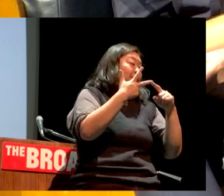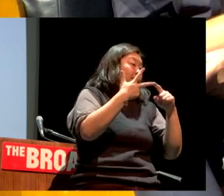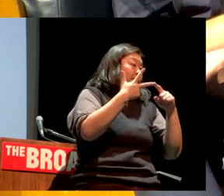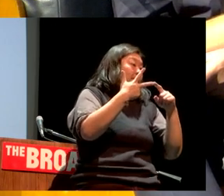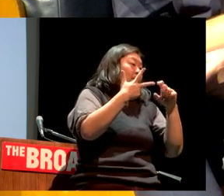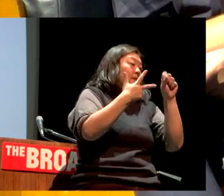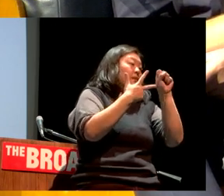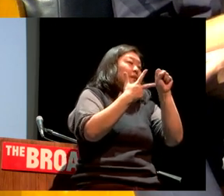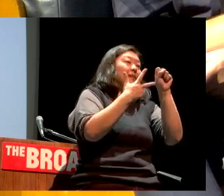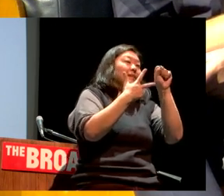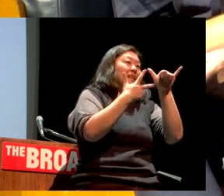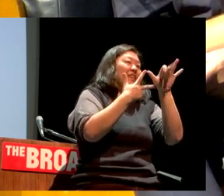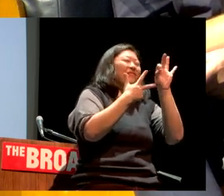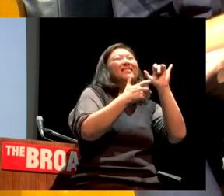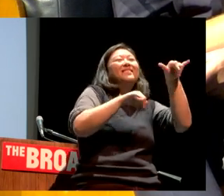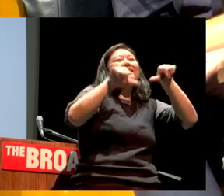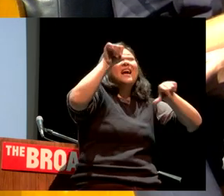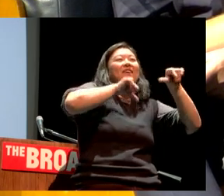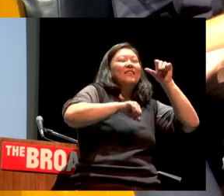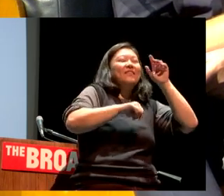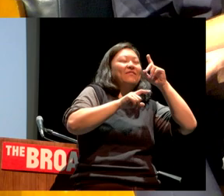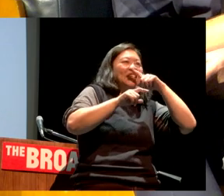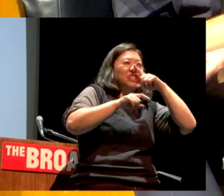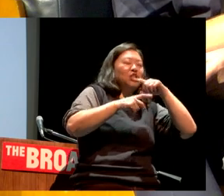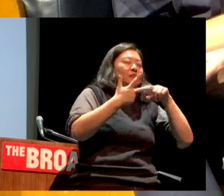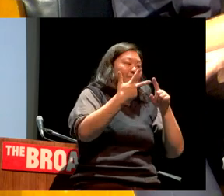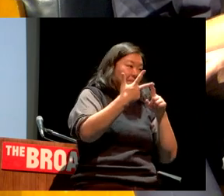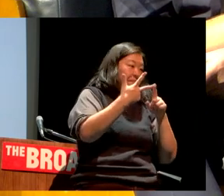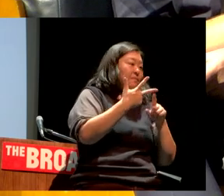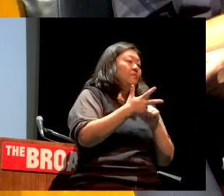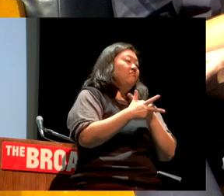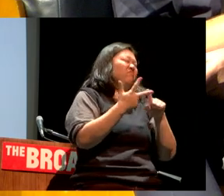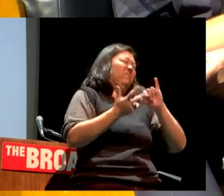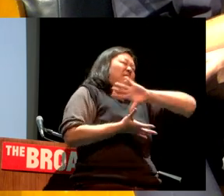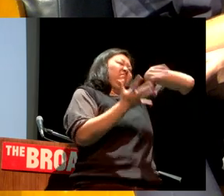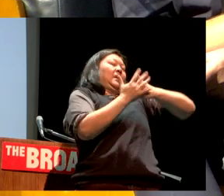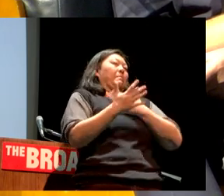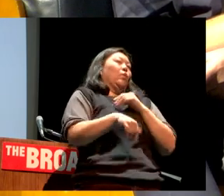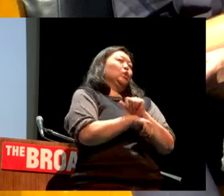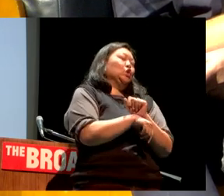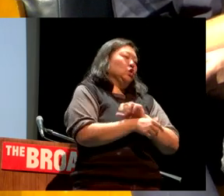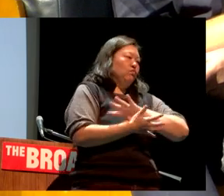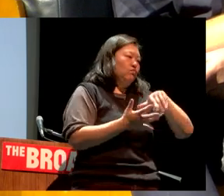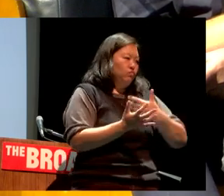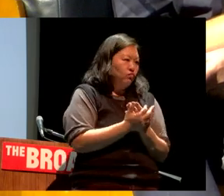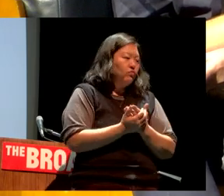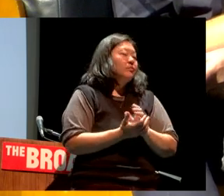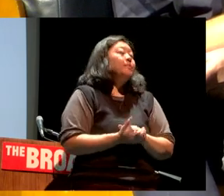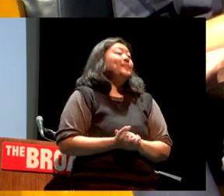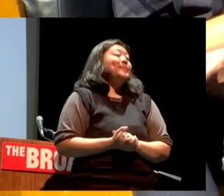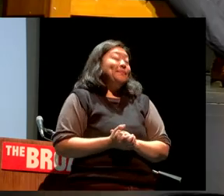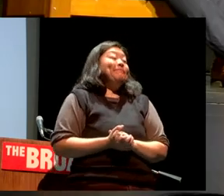and how it was developed and some of the challenges in developing your Flower Project NFT.